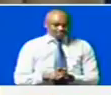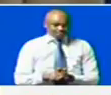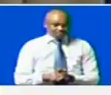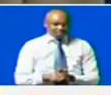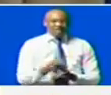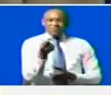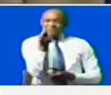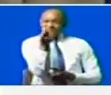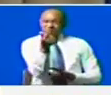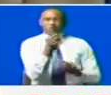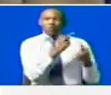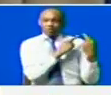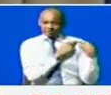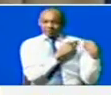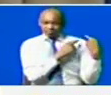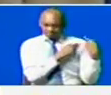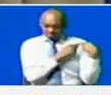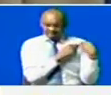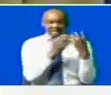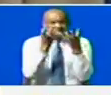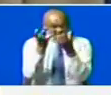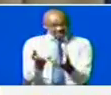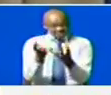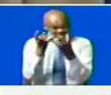few responsibilities are heavier,